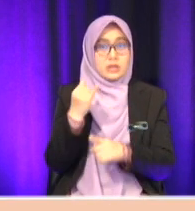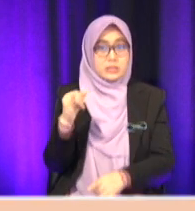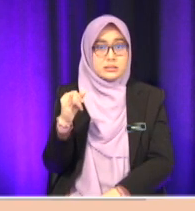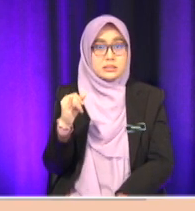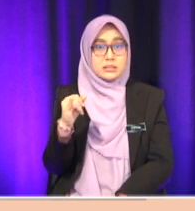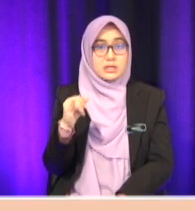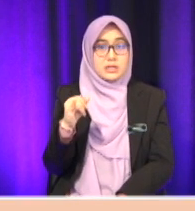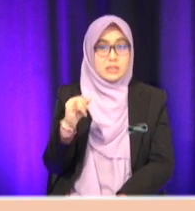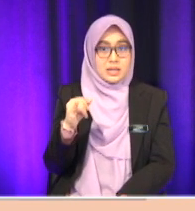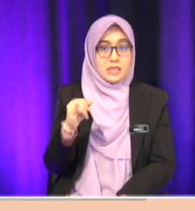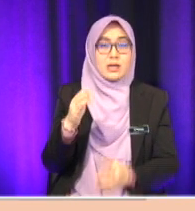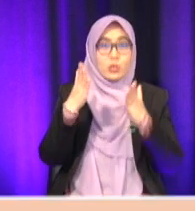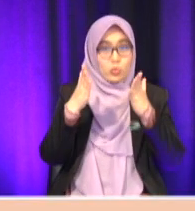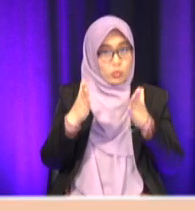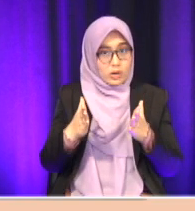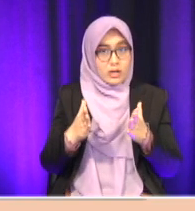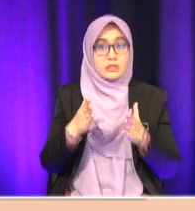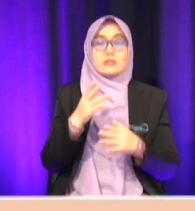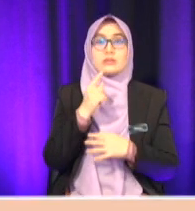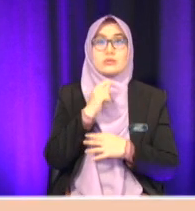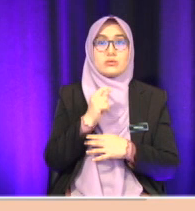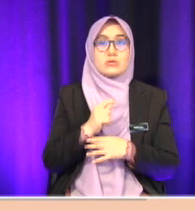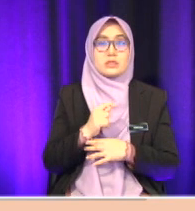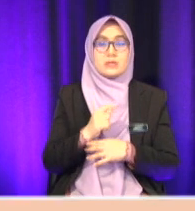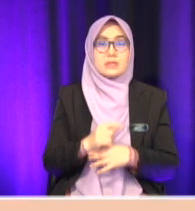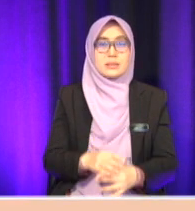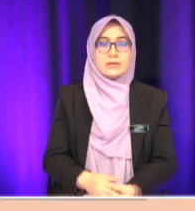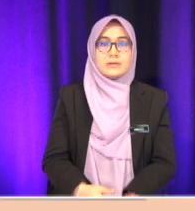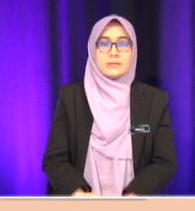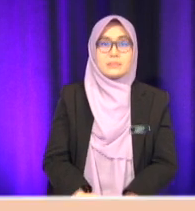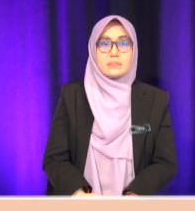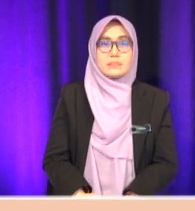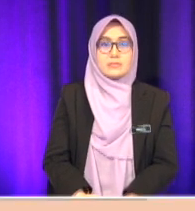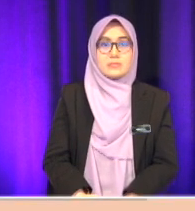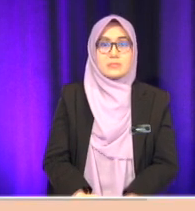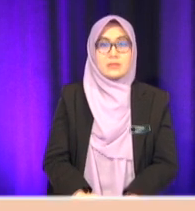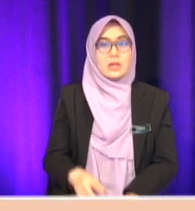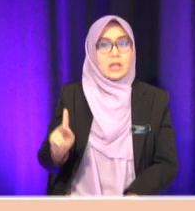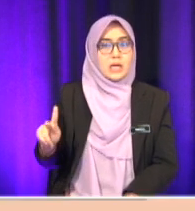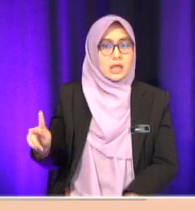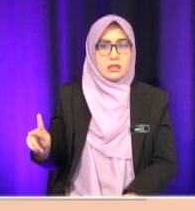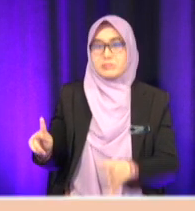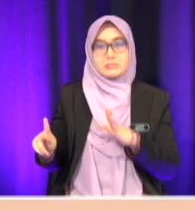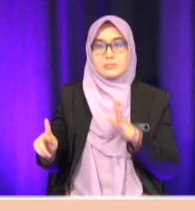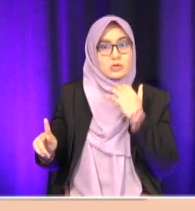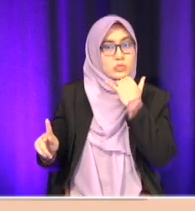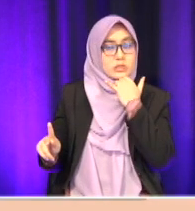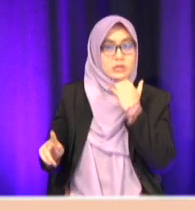what is senior? Senior citizen. Is it young children? Oh, no. No. So